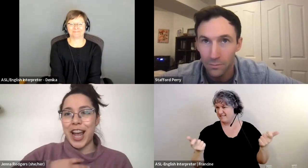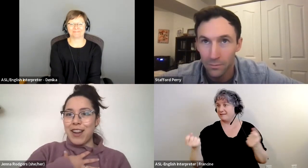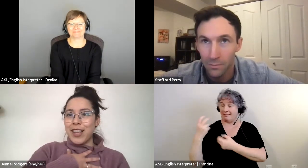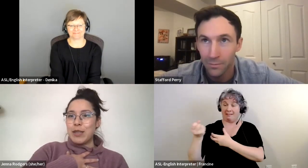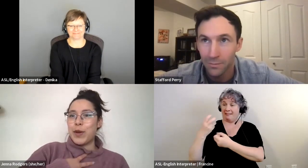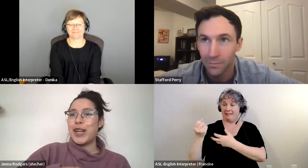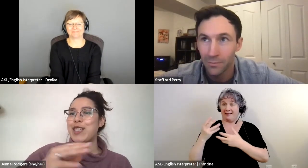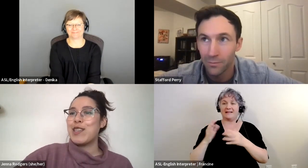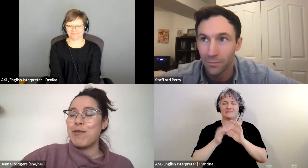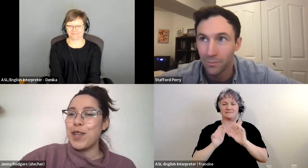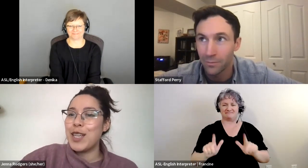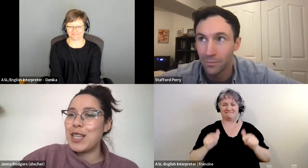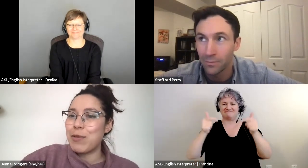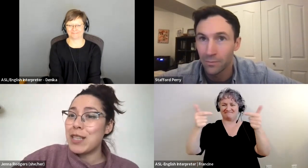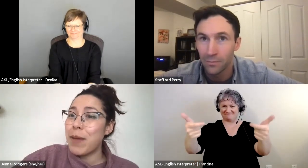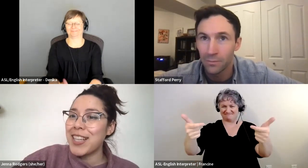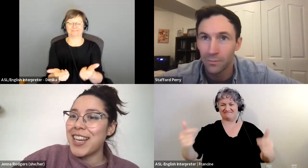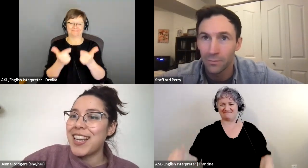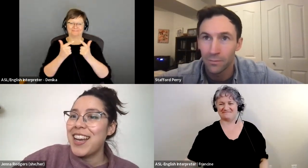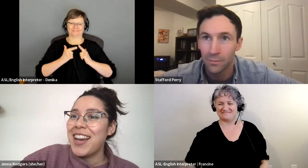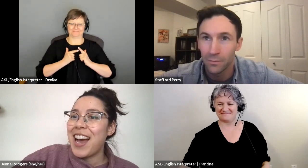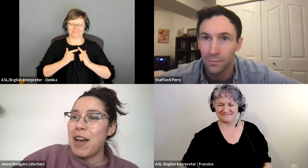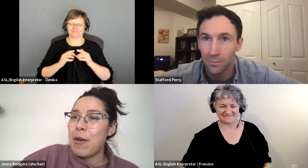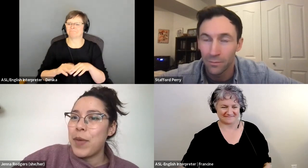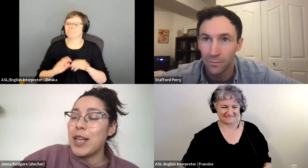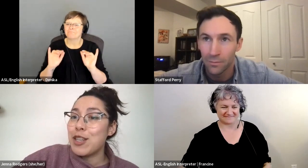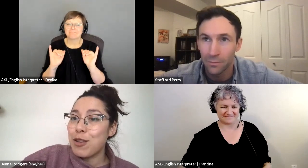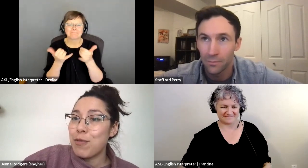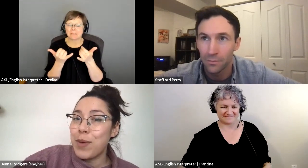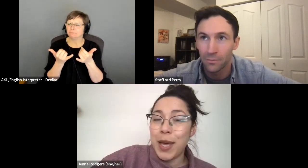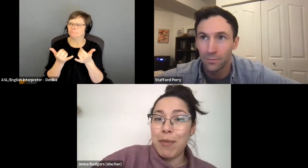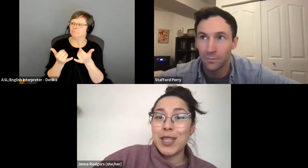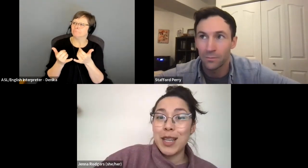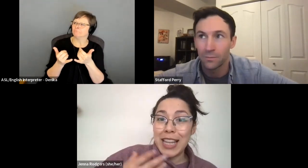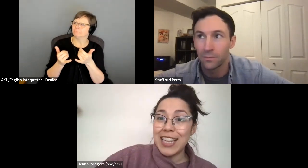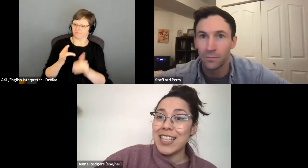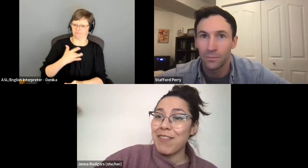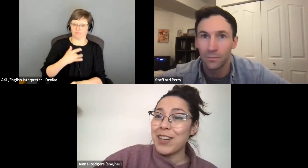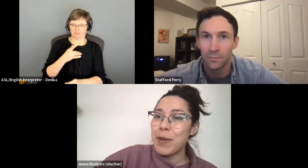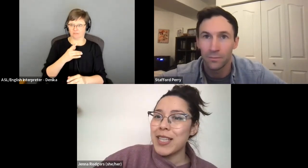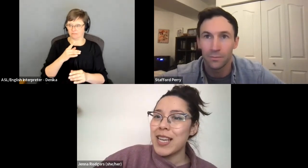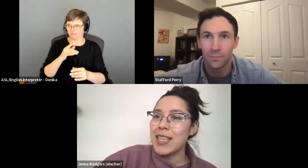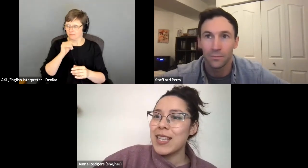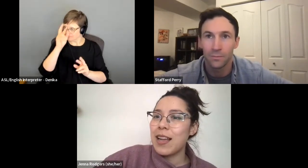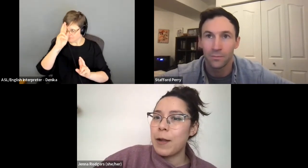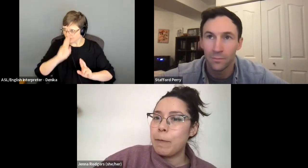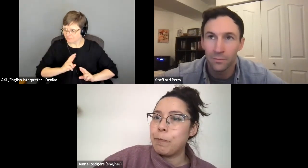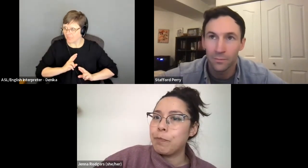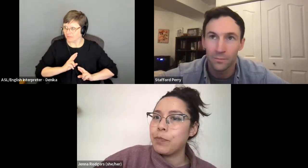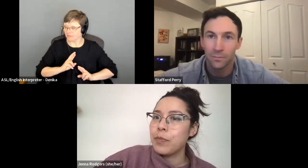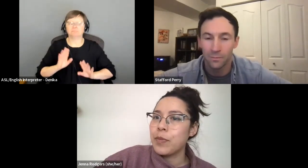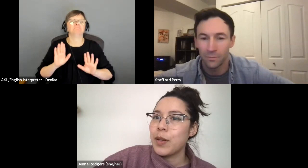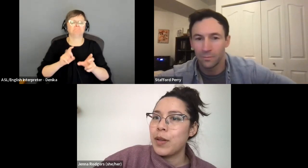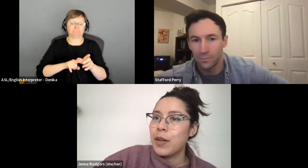Trying to channel experiences of feeling disrespected into being able to lead safer spaces.